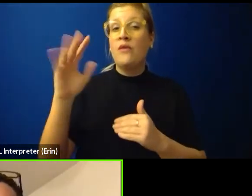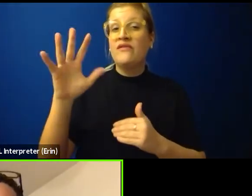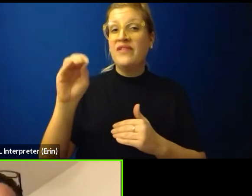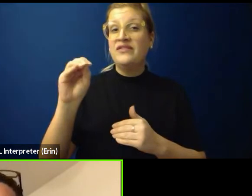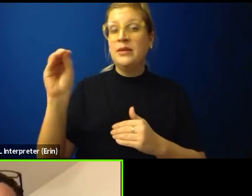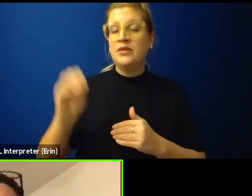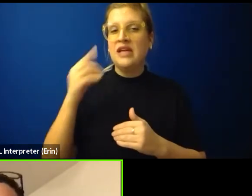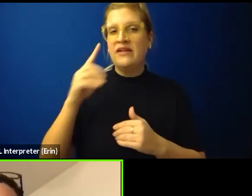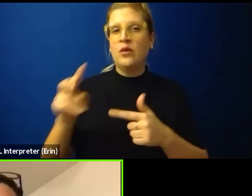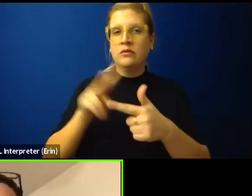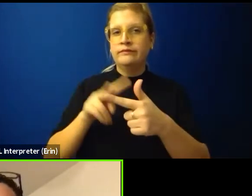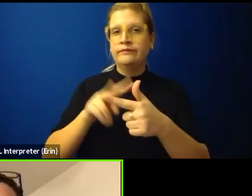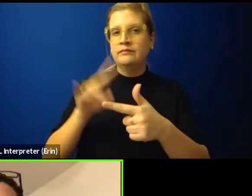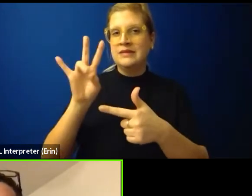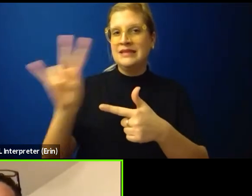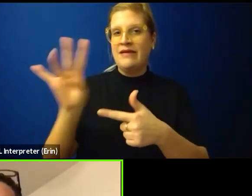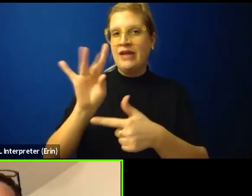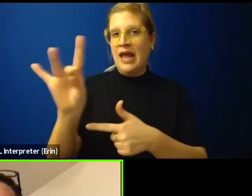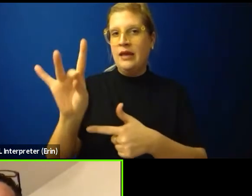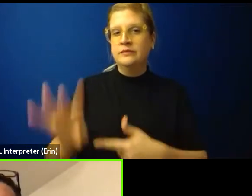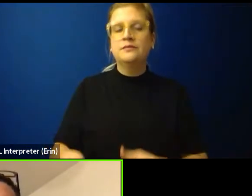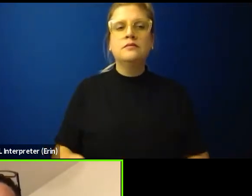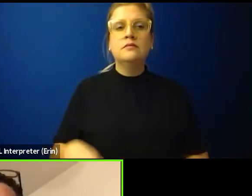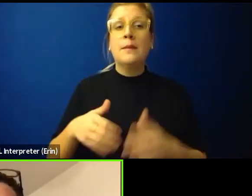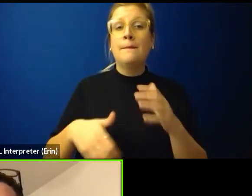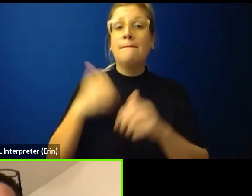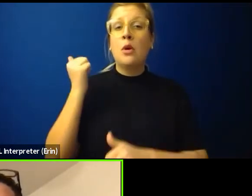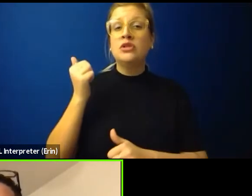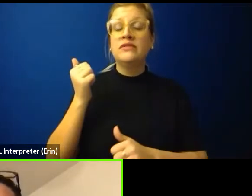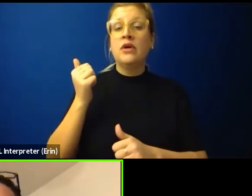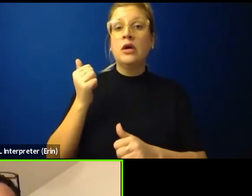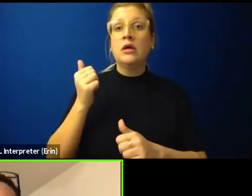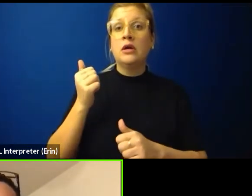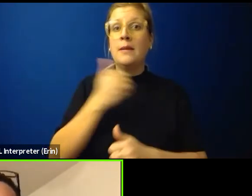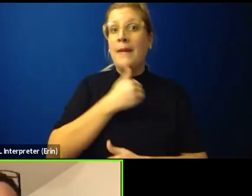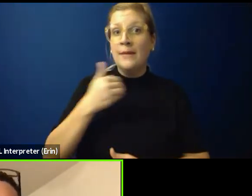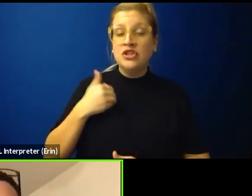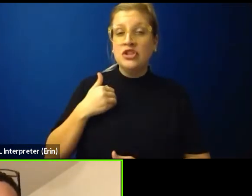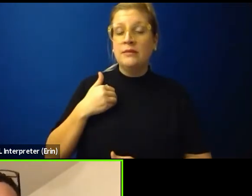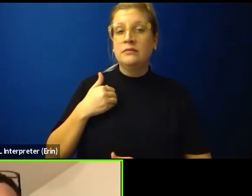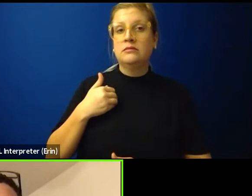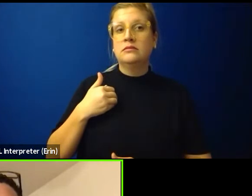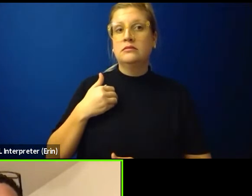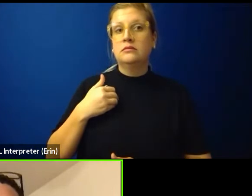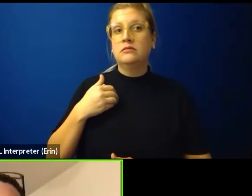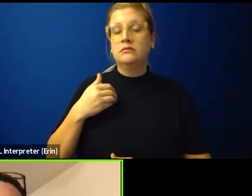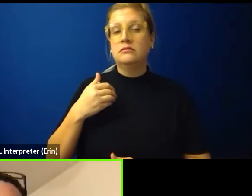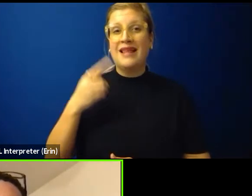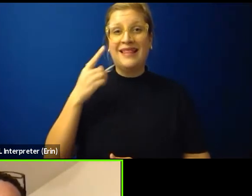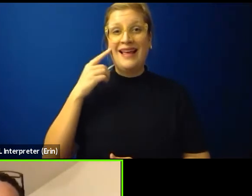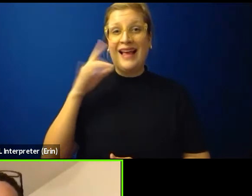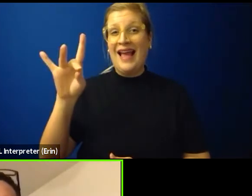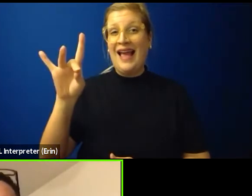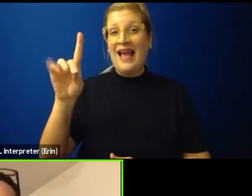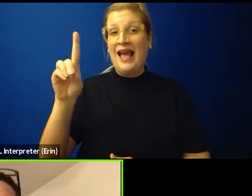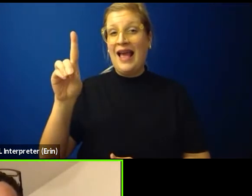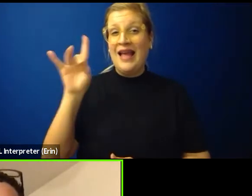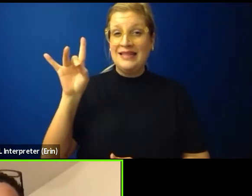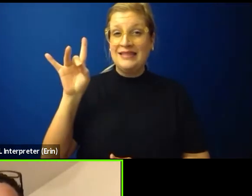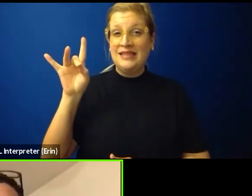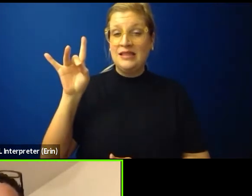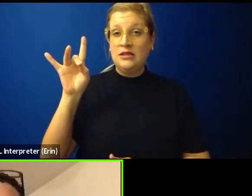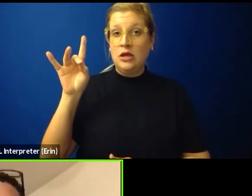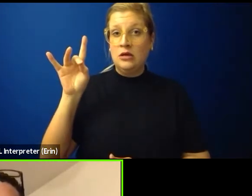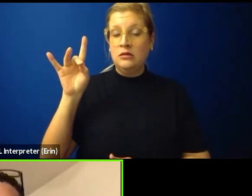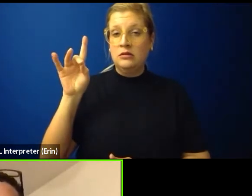The majority of our membership is actually 4,700 members, and I think it's around 1,800 that actually come from Ward 7